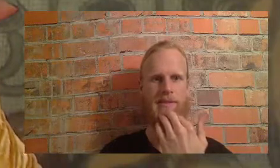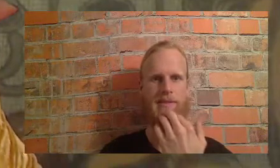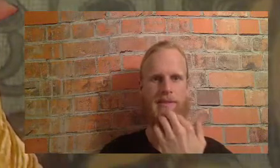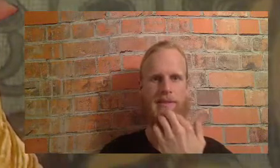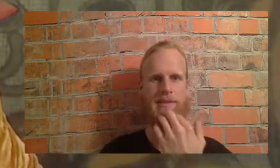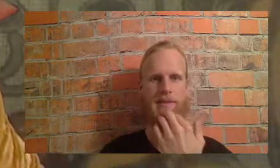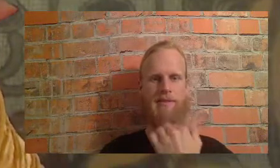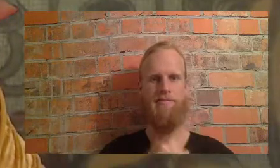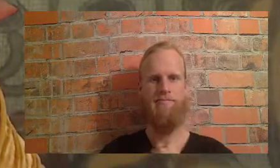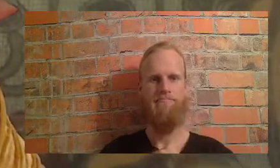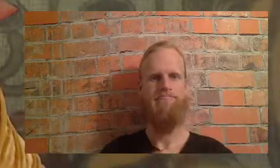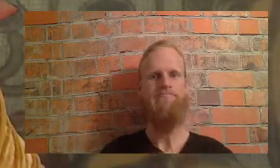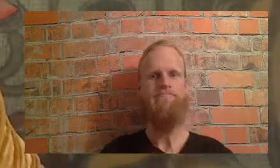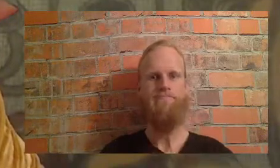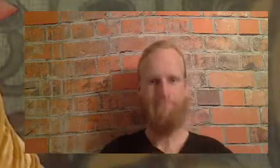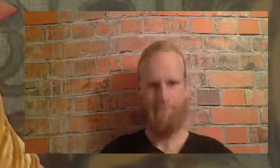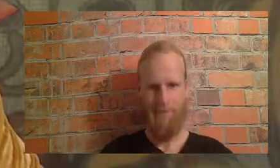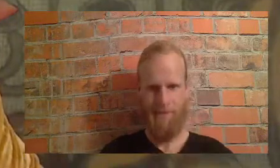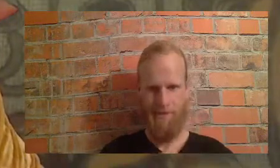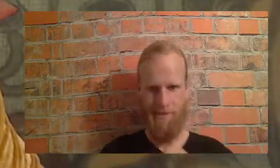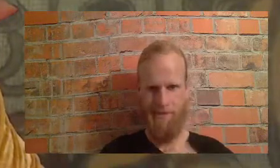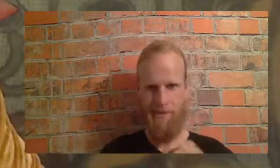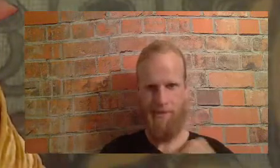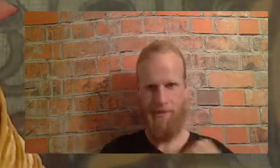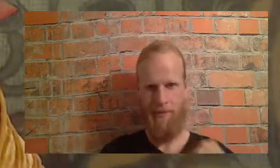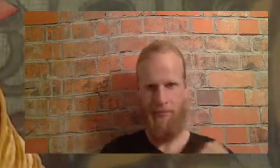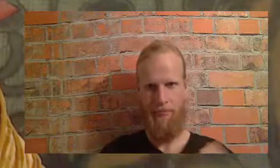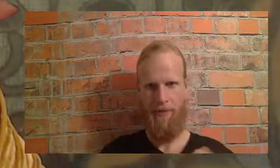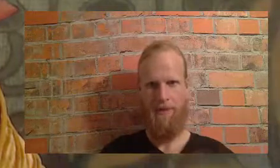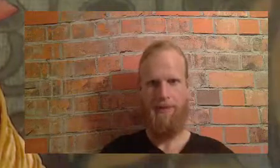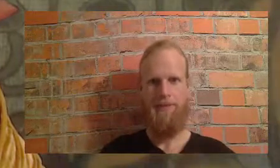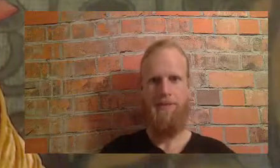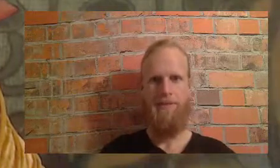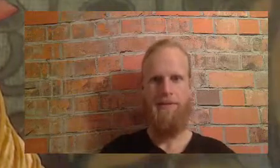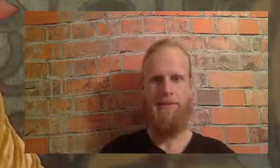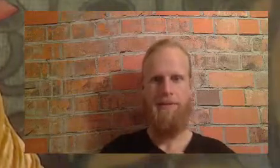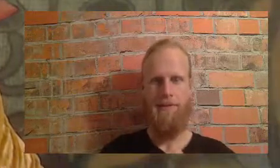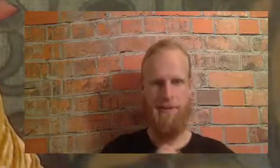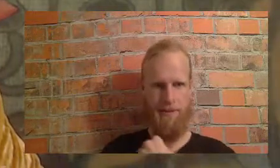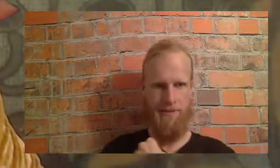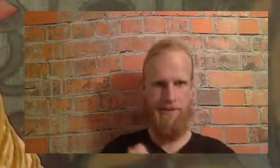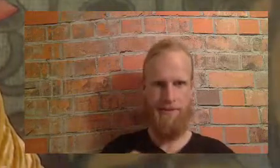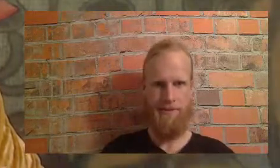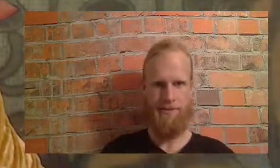Tap the chest and replace it with a new one. So what would a positive thought be?